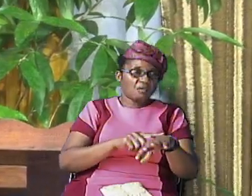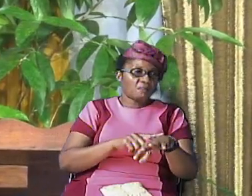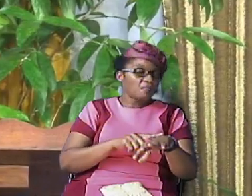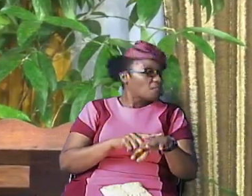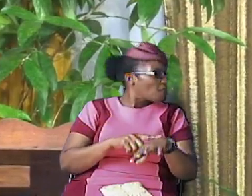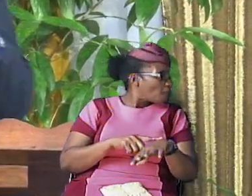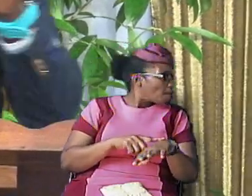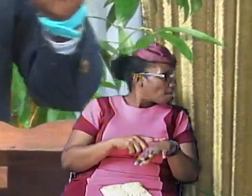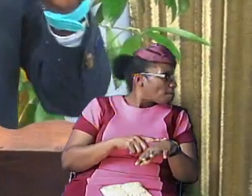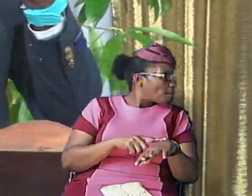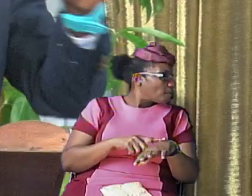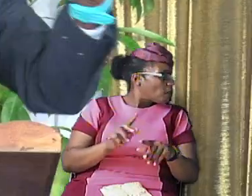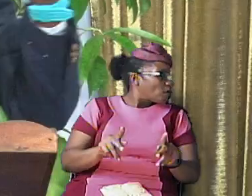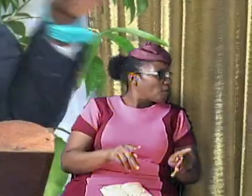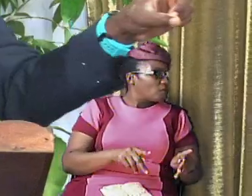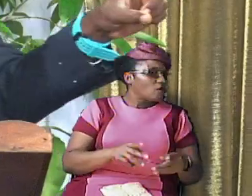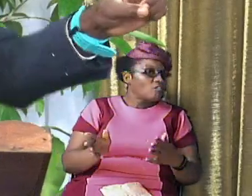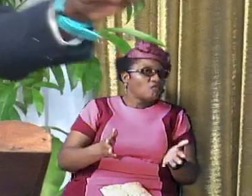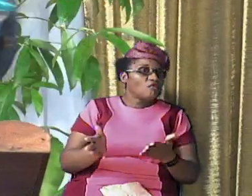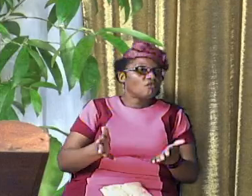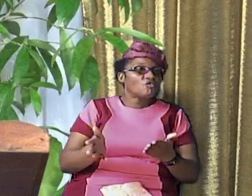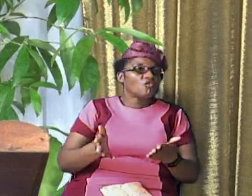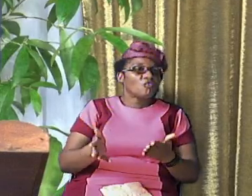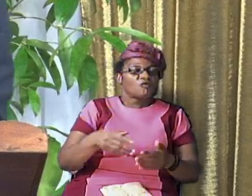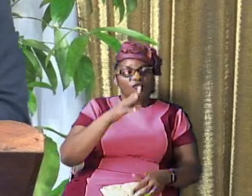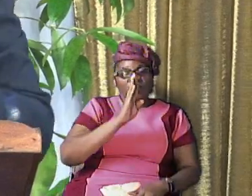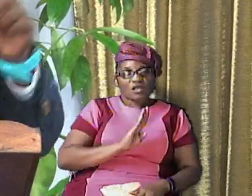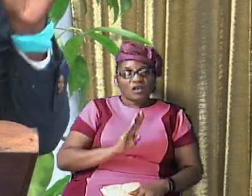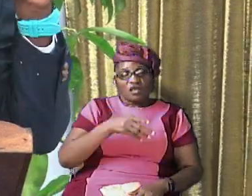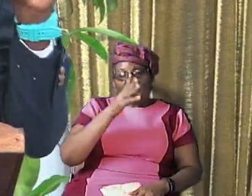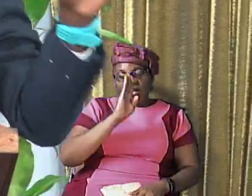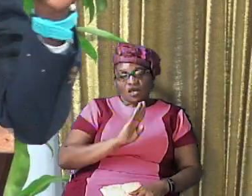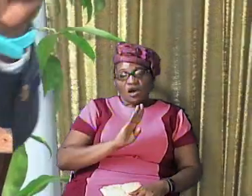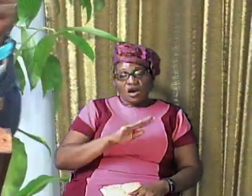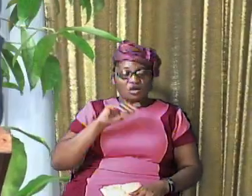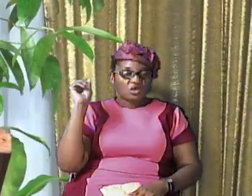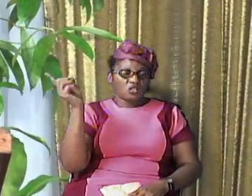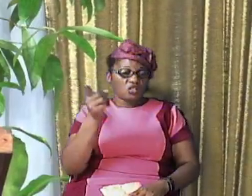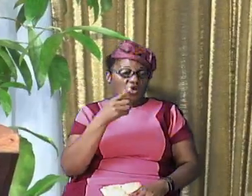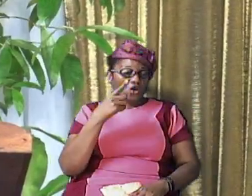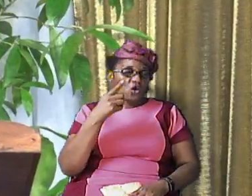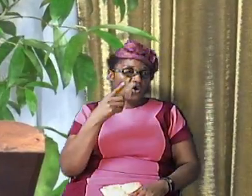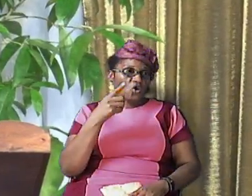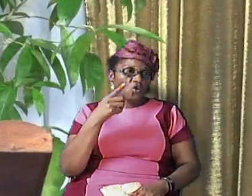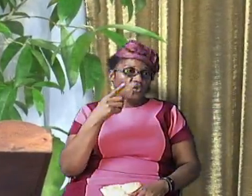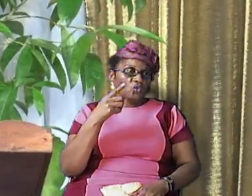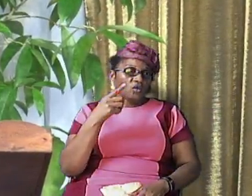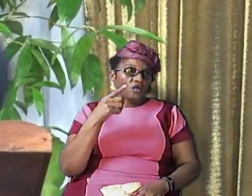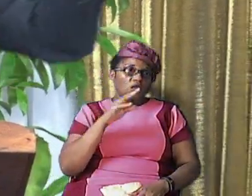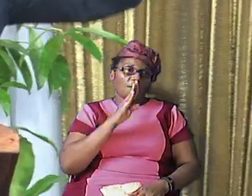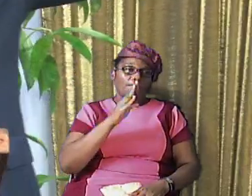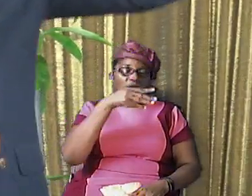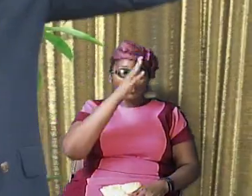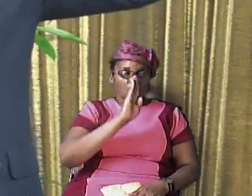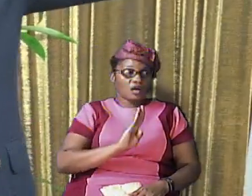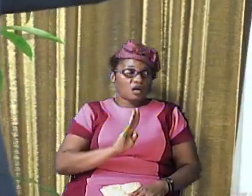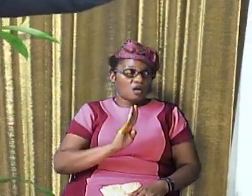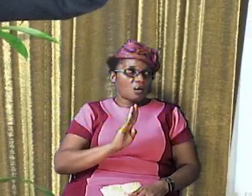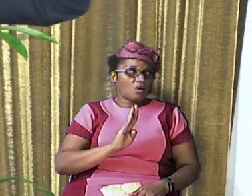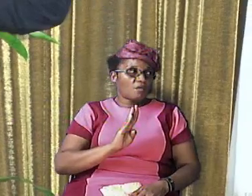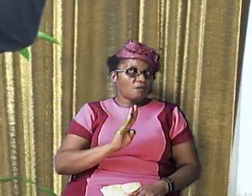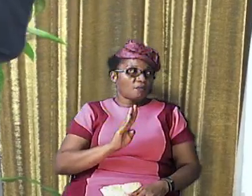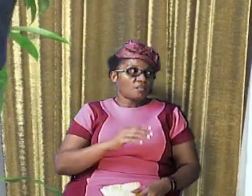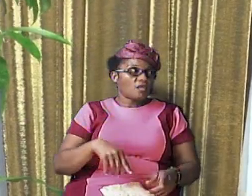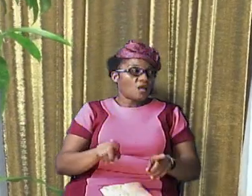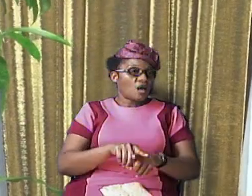God? Because God is God and he always will be God. Praise God Almighty. Has